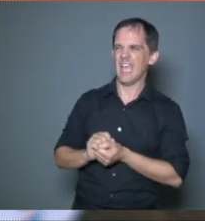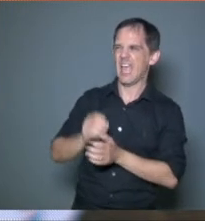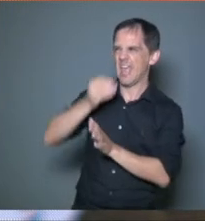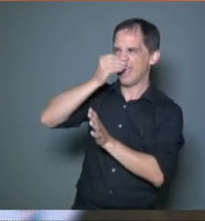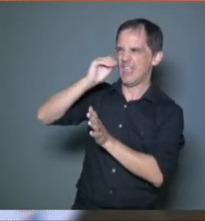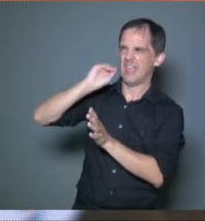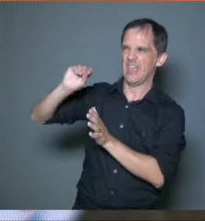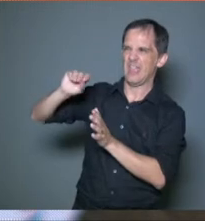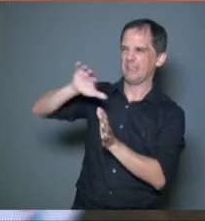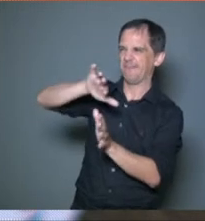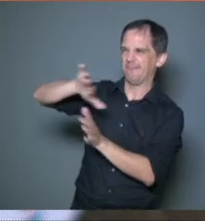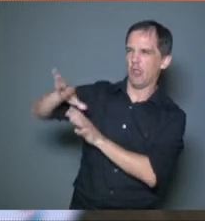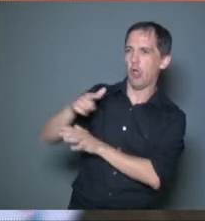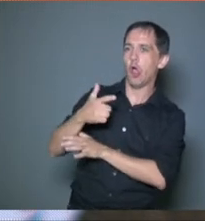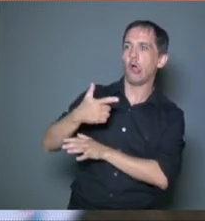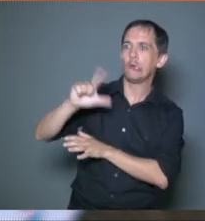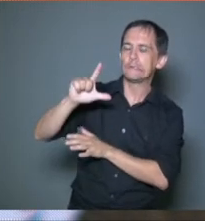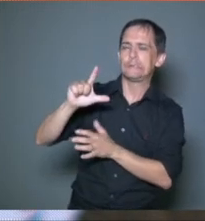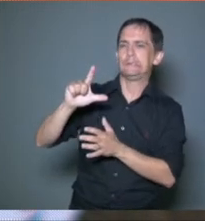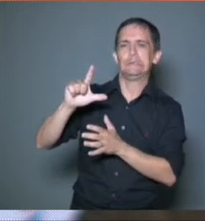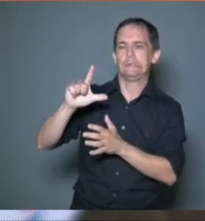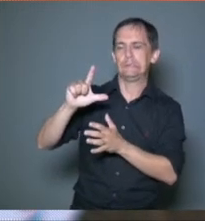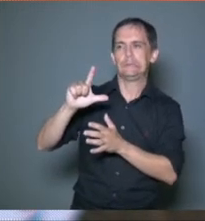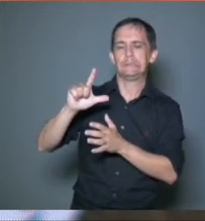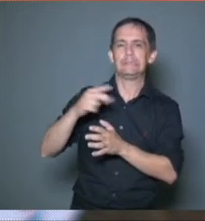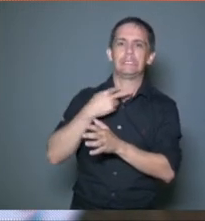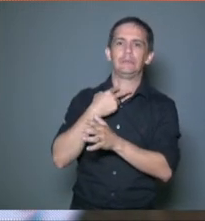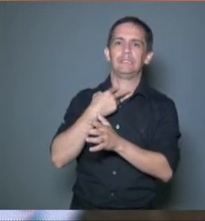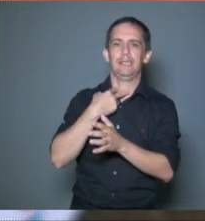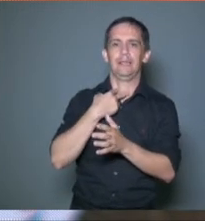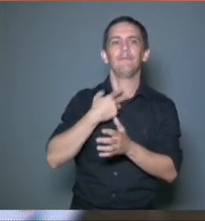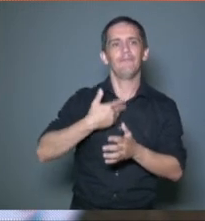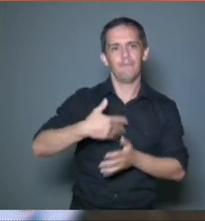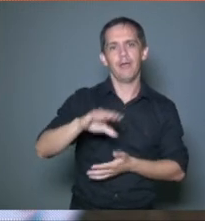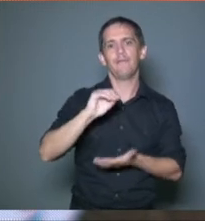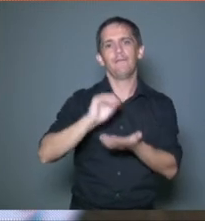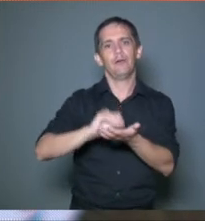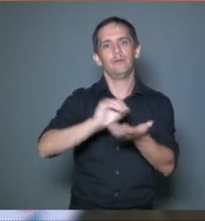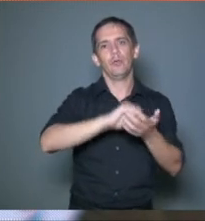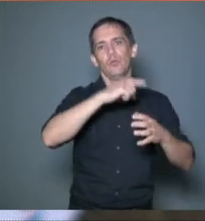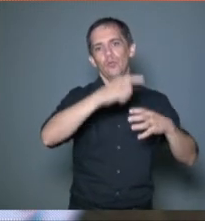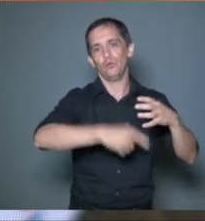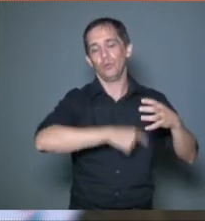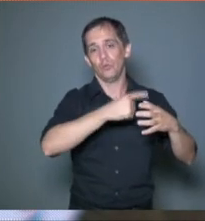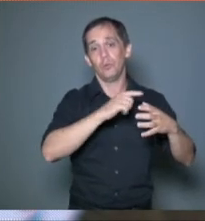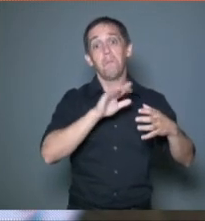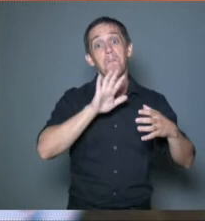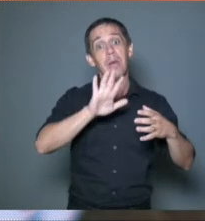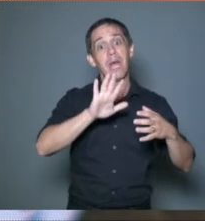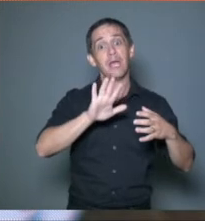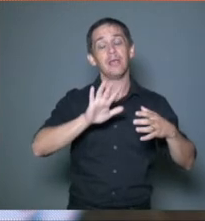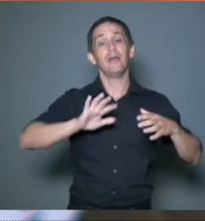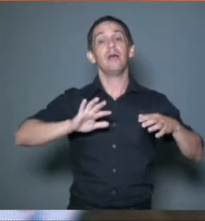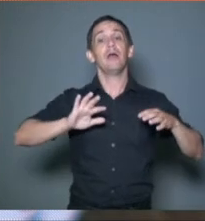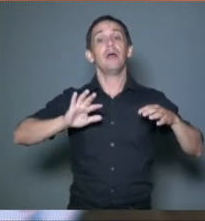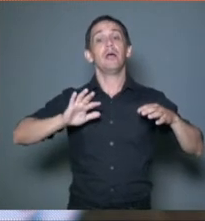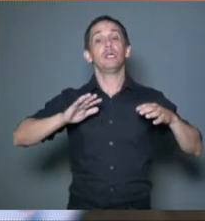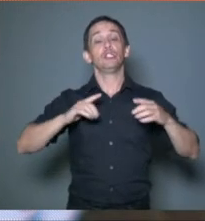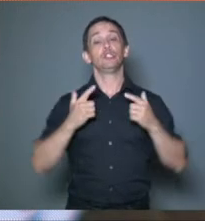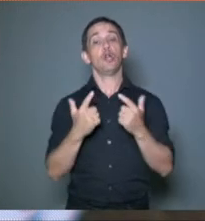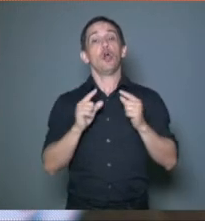So not having potassium from Russia and Belarus means that indeed there's going to be a global